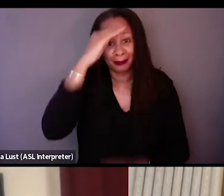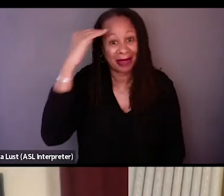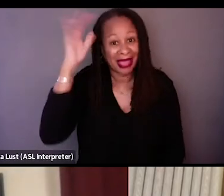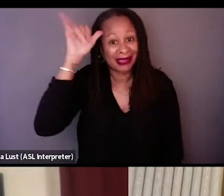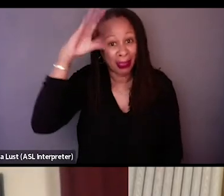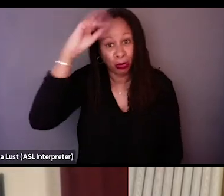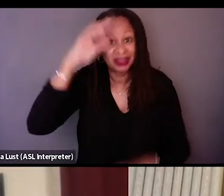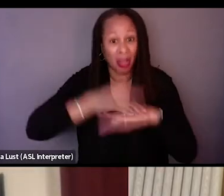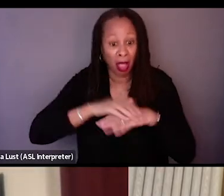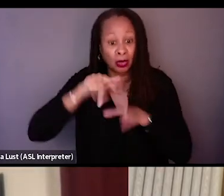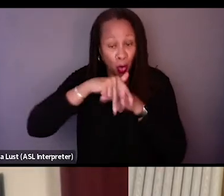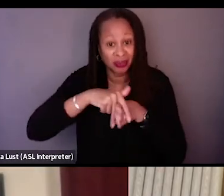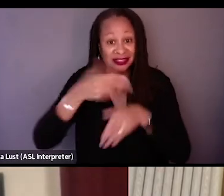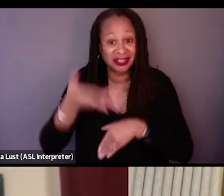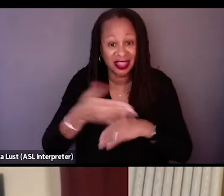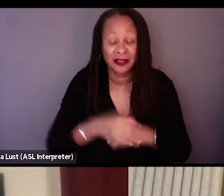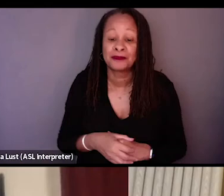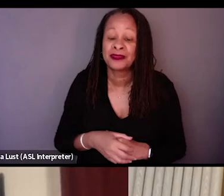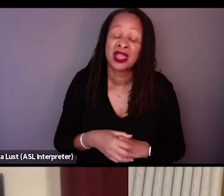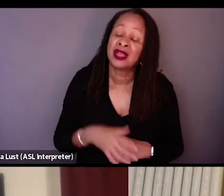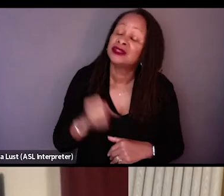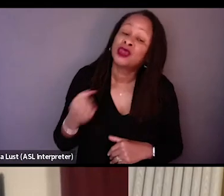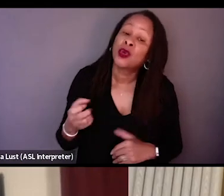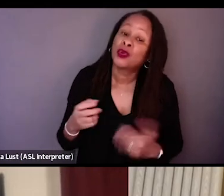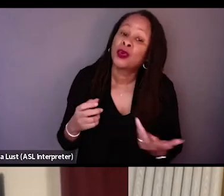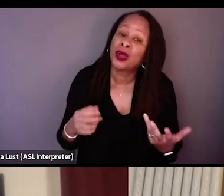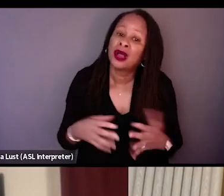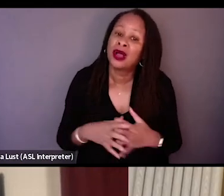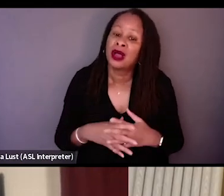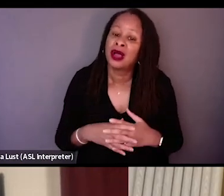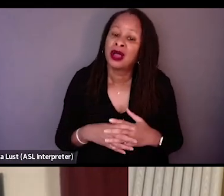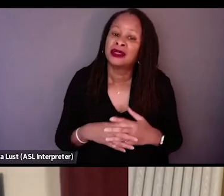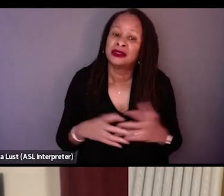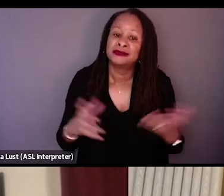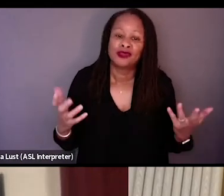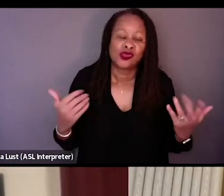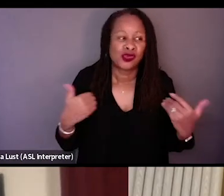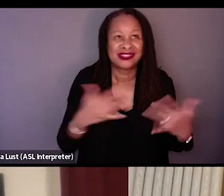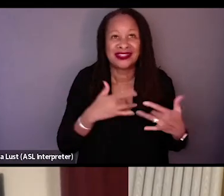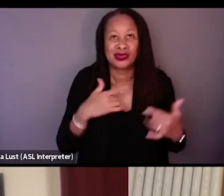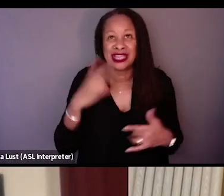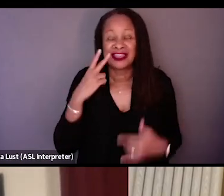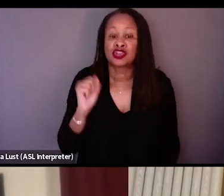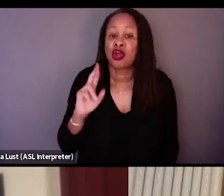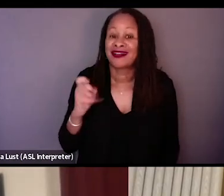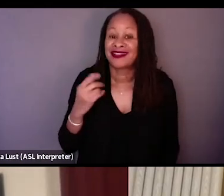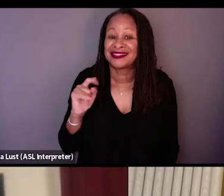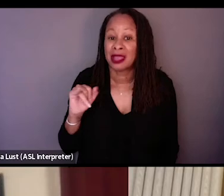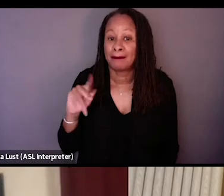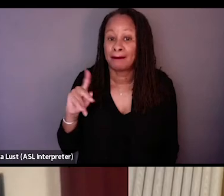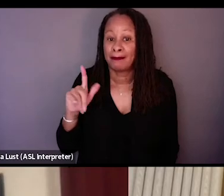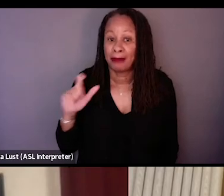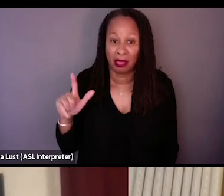talking about at the beginning, growing up with those compromised, let's be charitable, call them archetypal Black images that excluded so much.